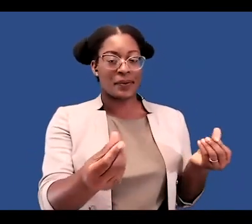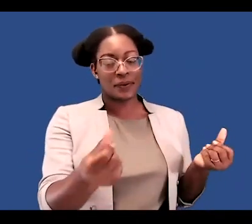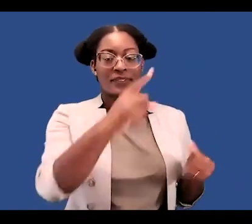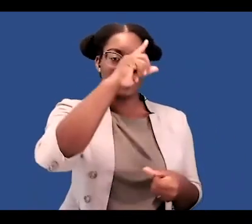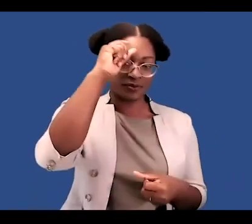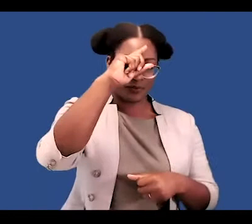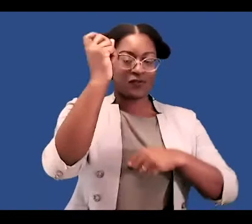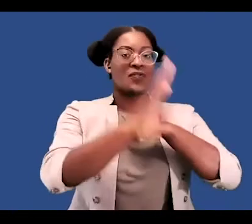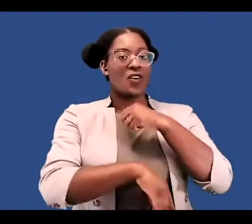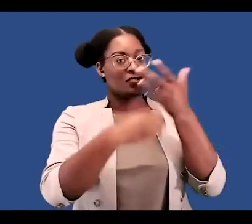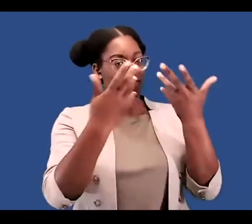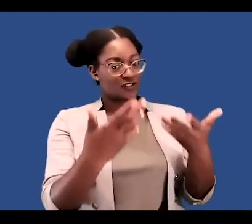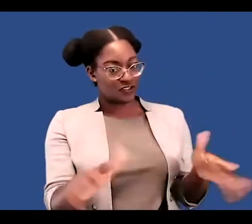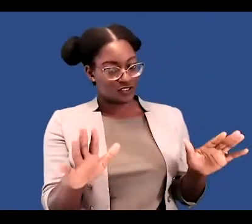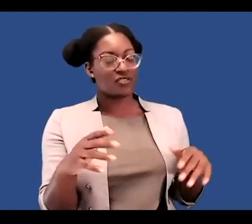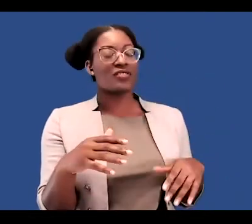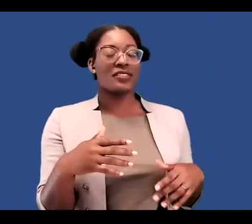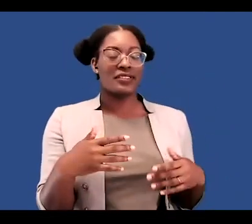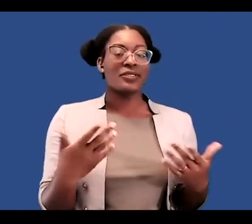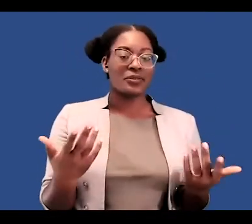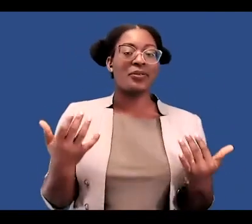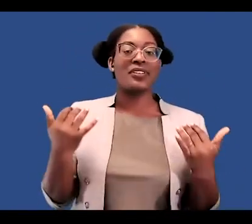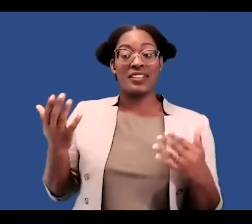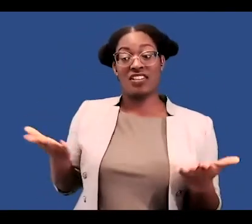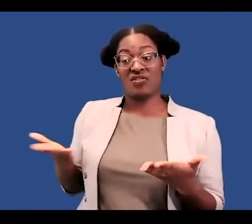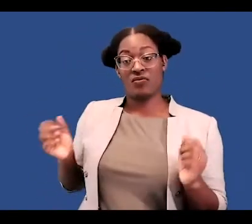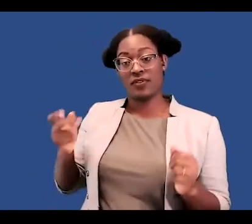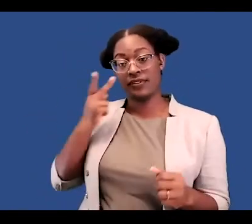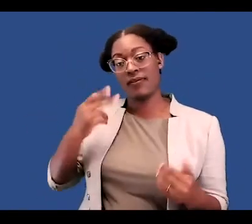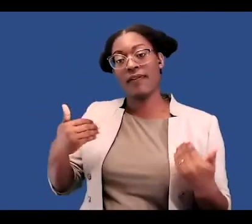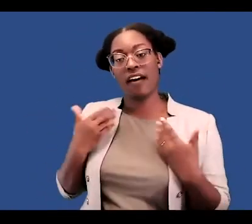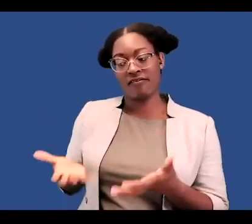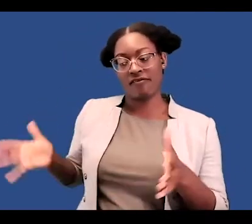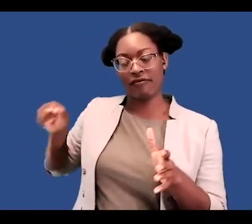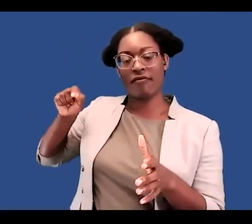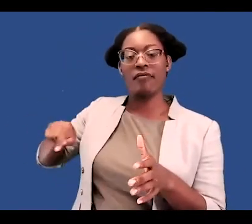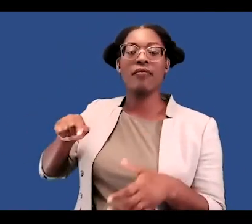and fall. And so here we have holy basil that